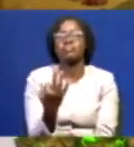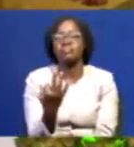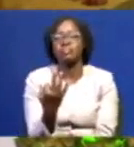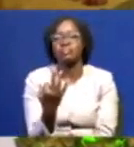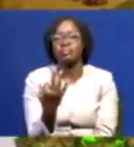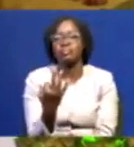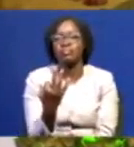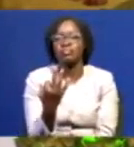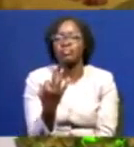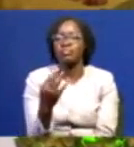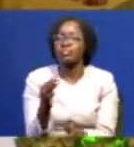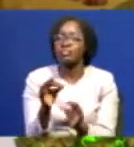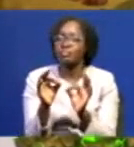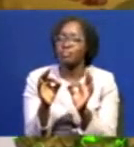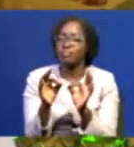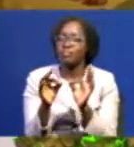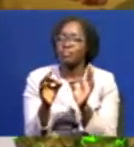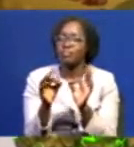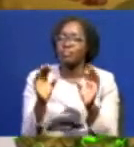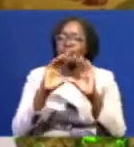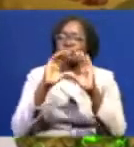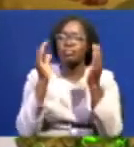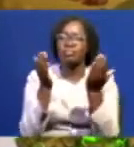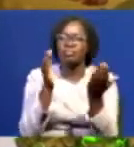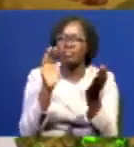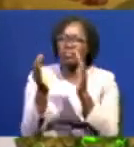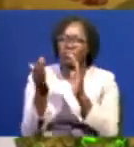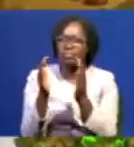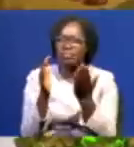2023, a decent shot above the global average